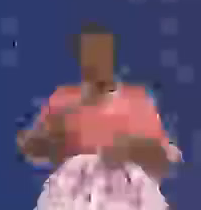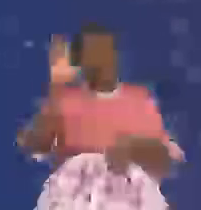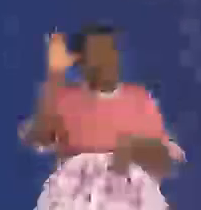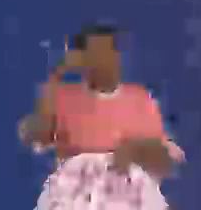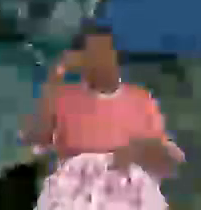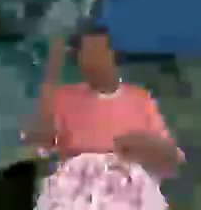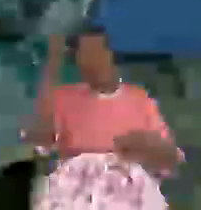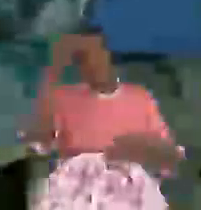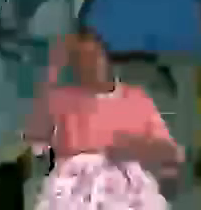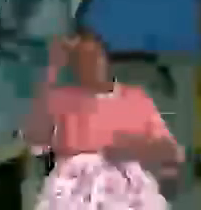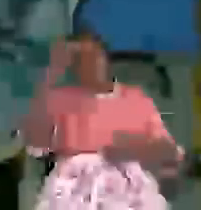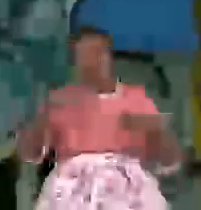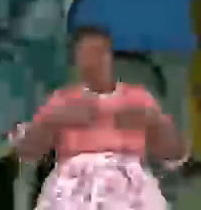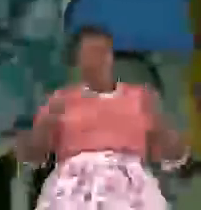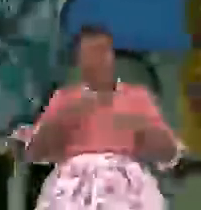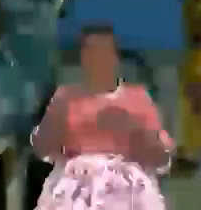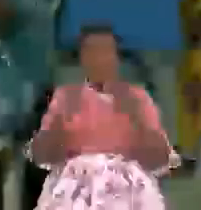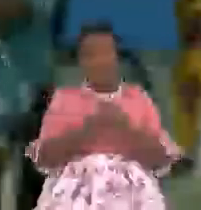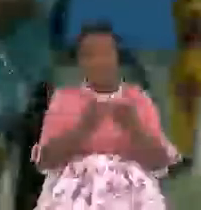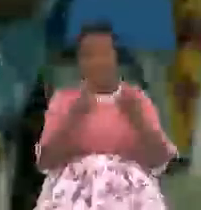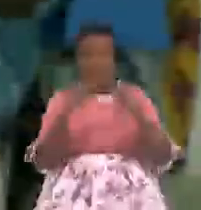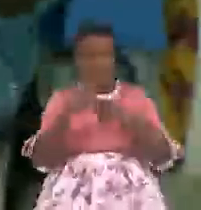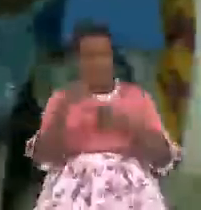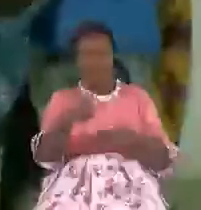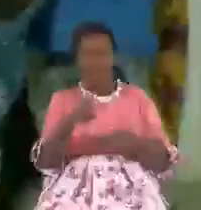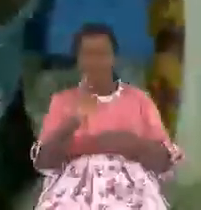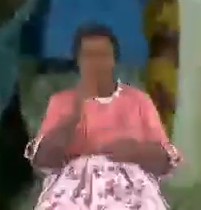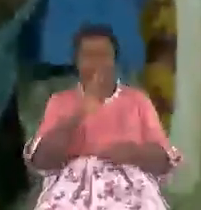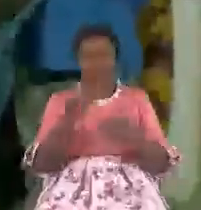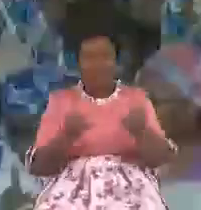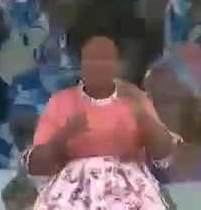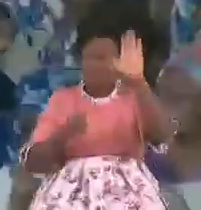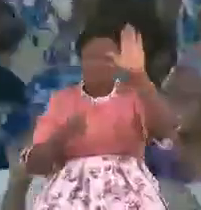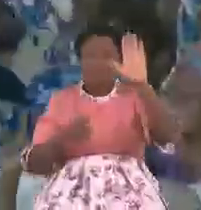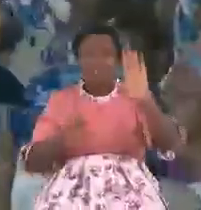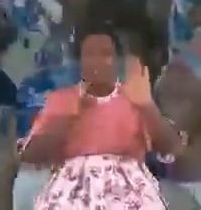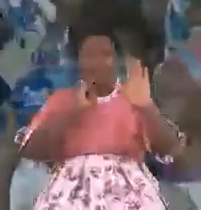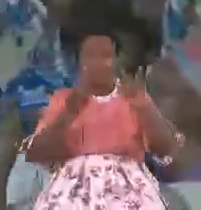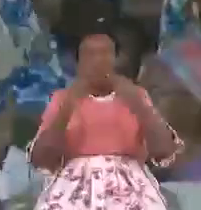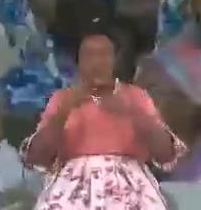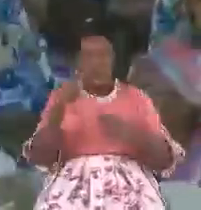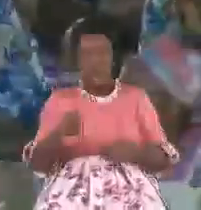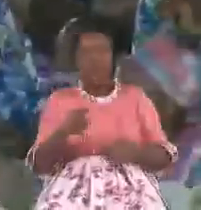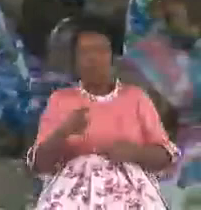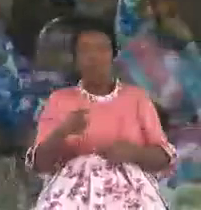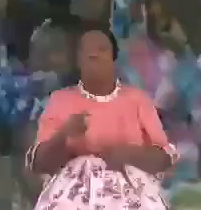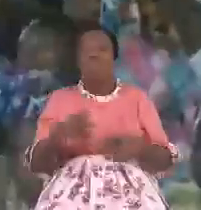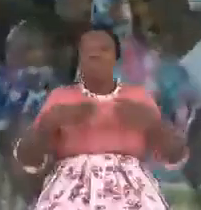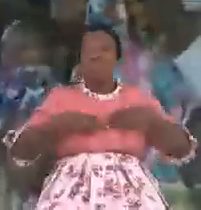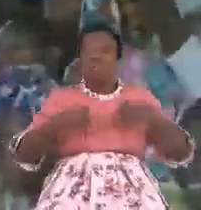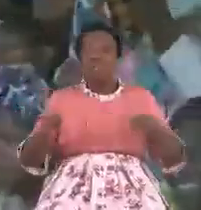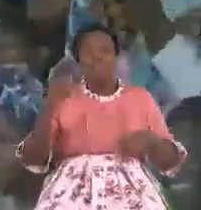coming to you what are you it's coming to you he lived for you tonight in